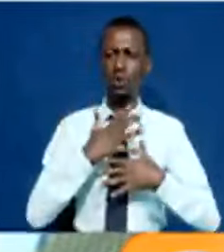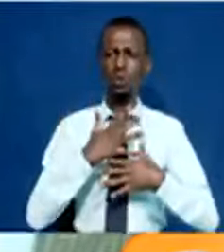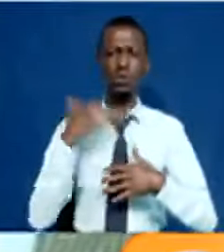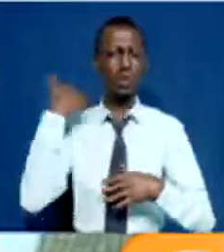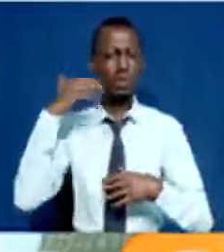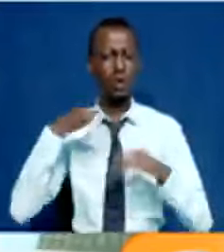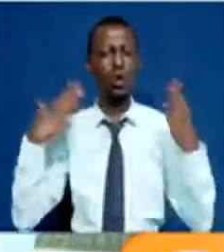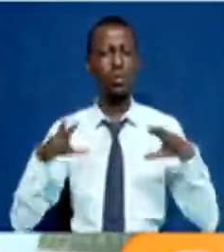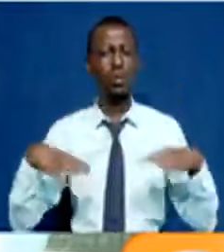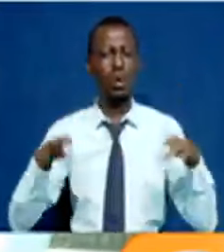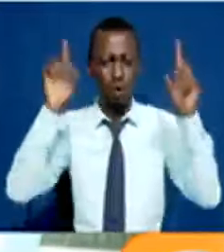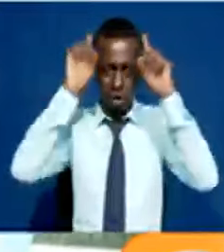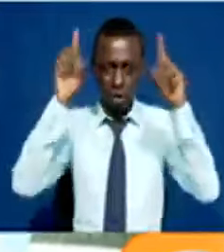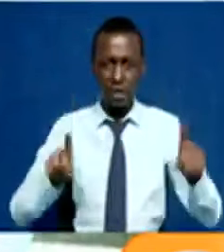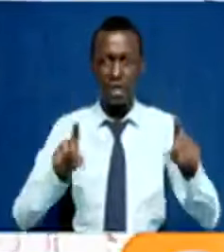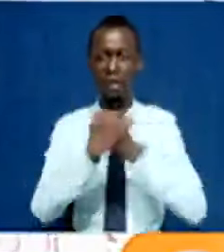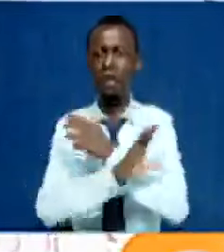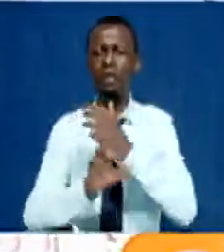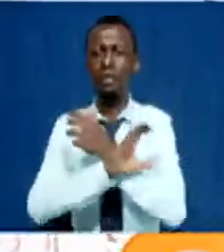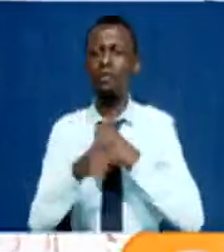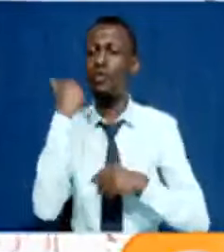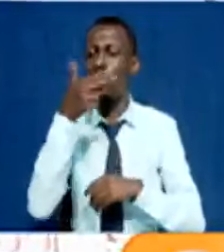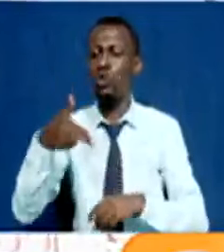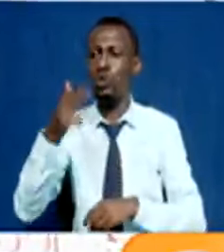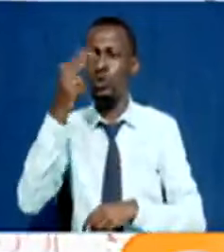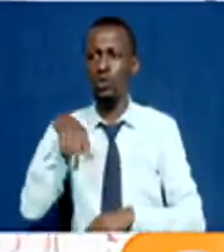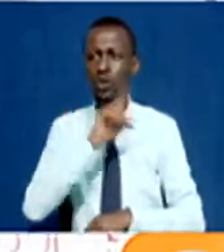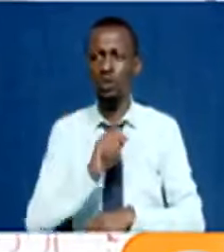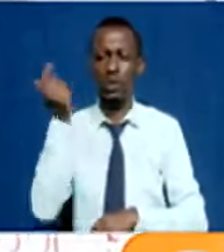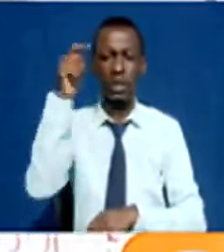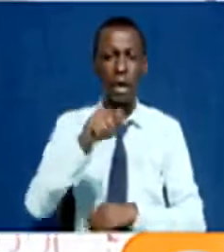bandits resorted to robbing their victims.